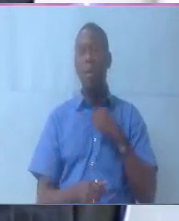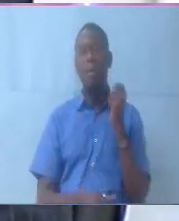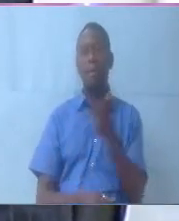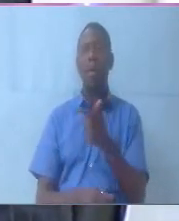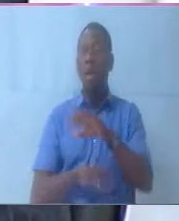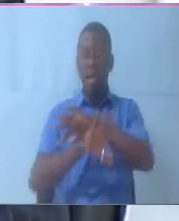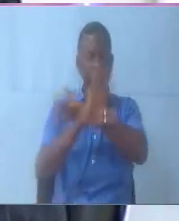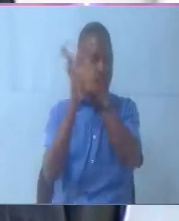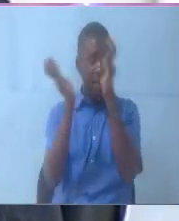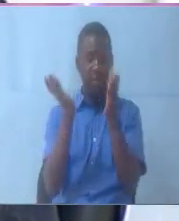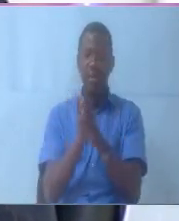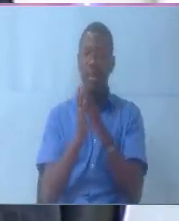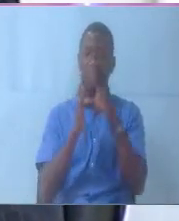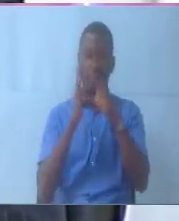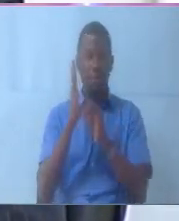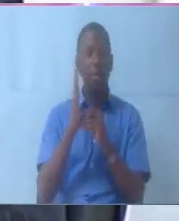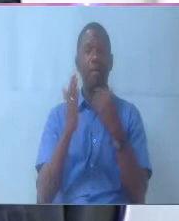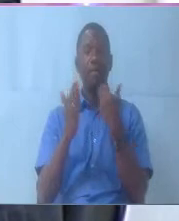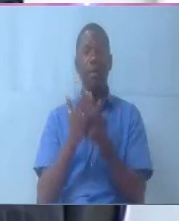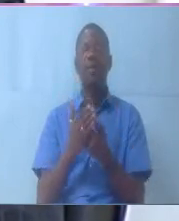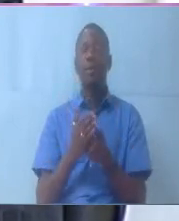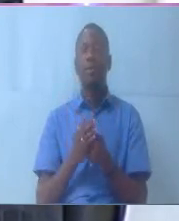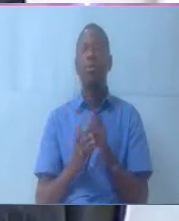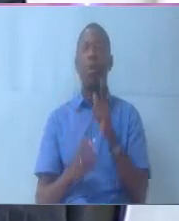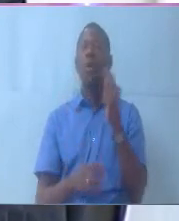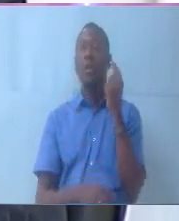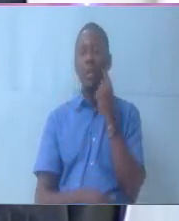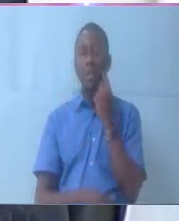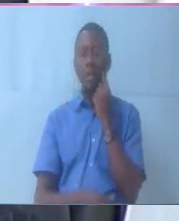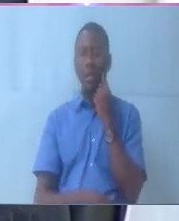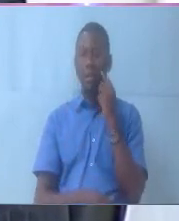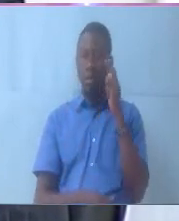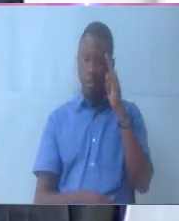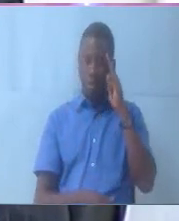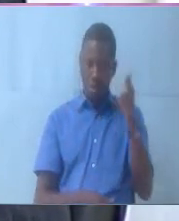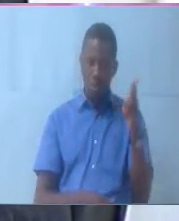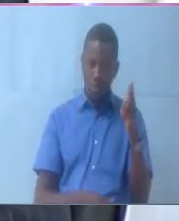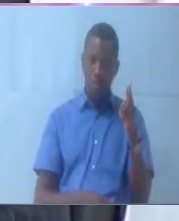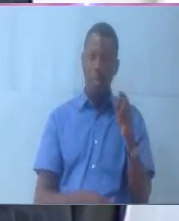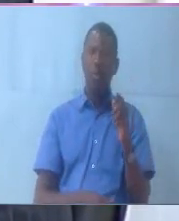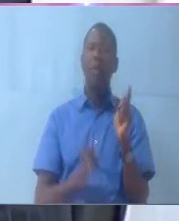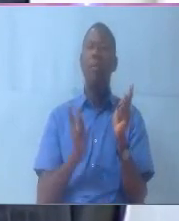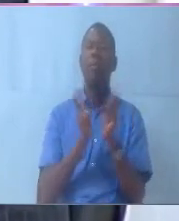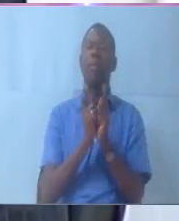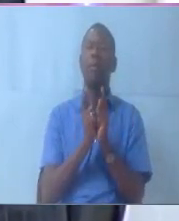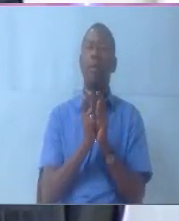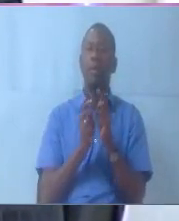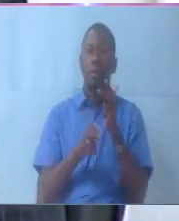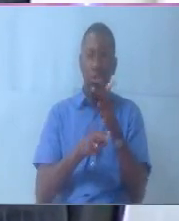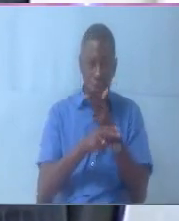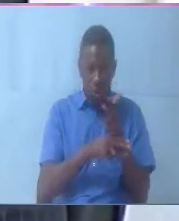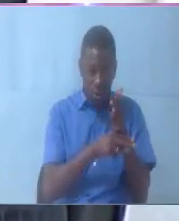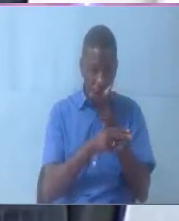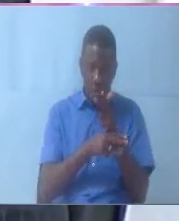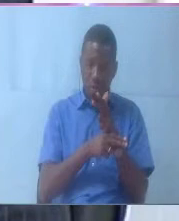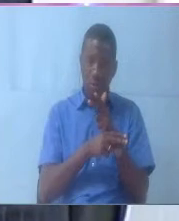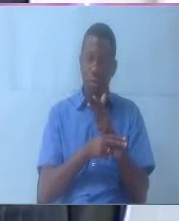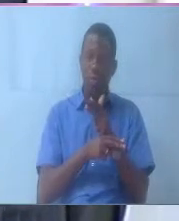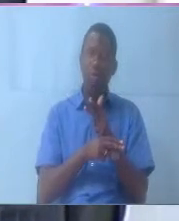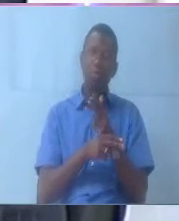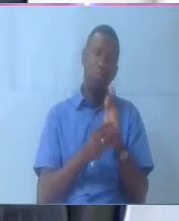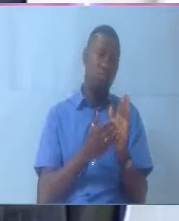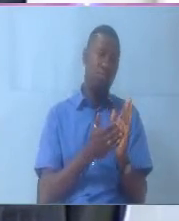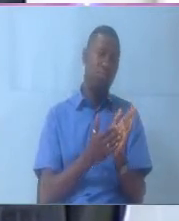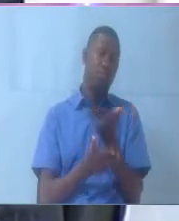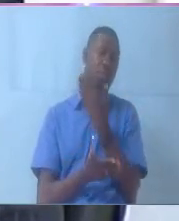came, Robotala lunkilinga natana and find out that her security guards had been withdrawn.